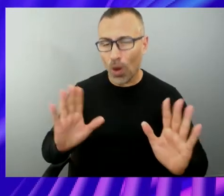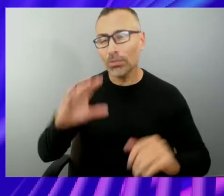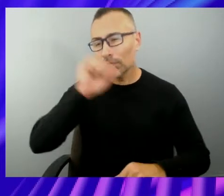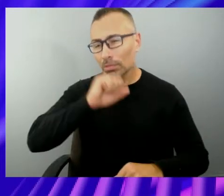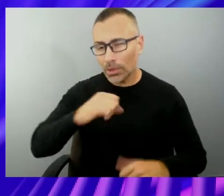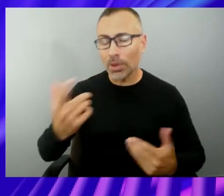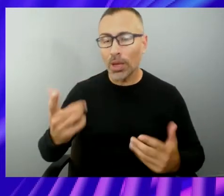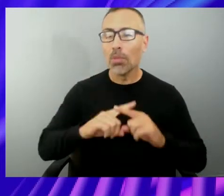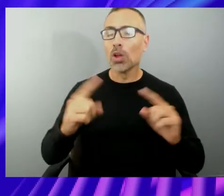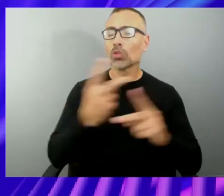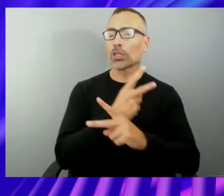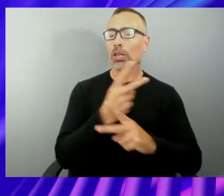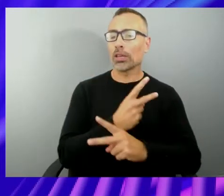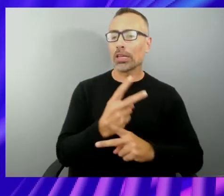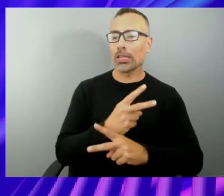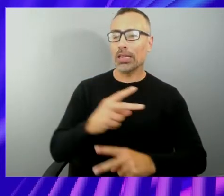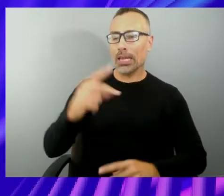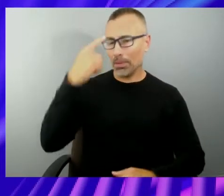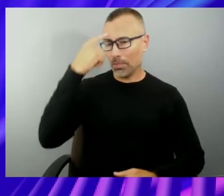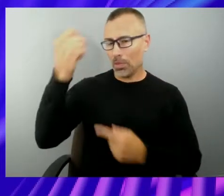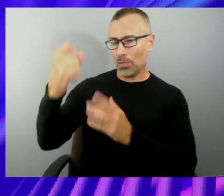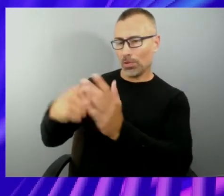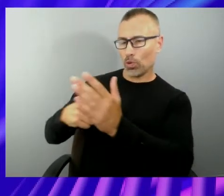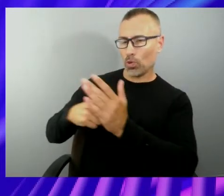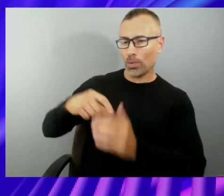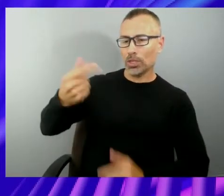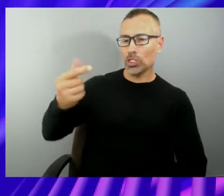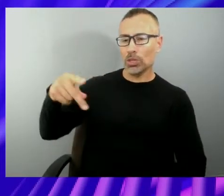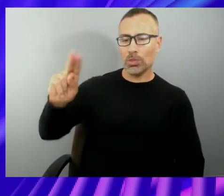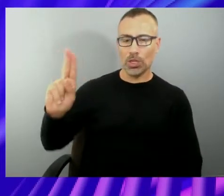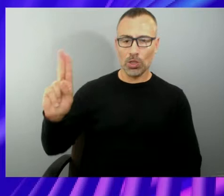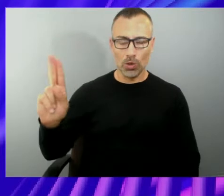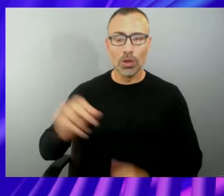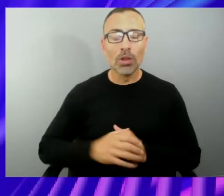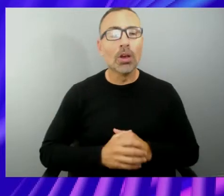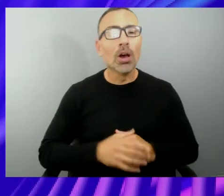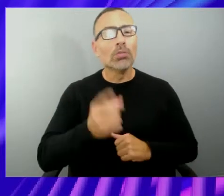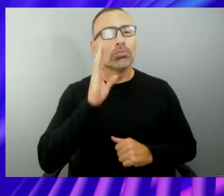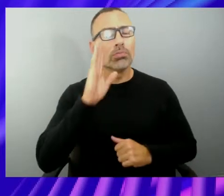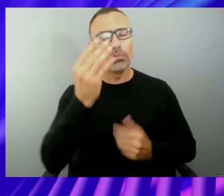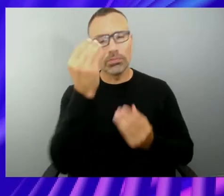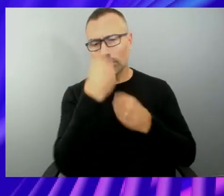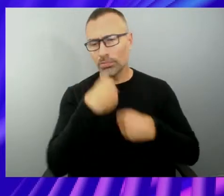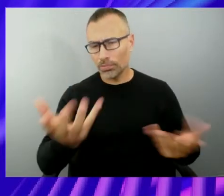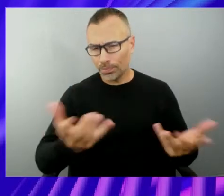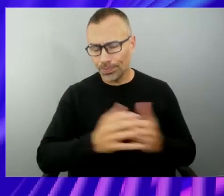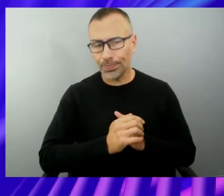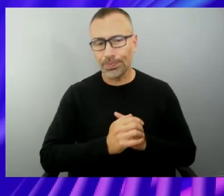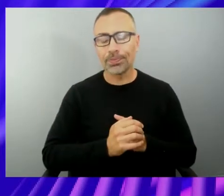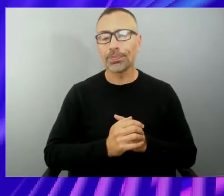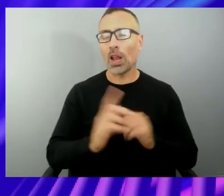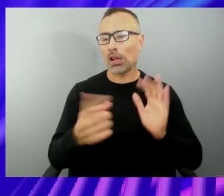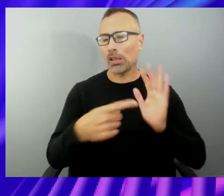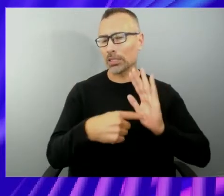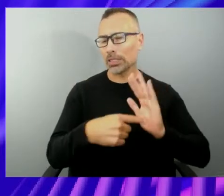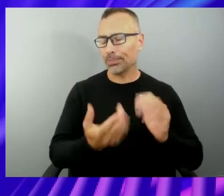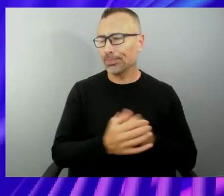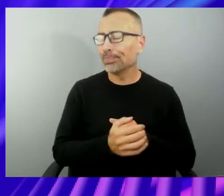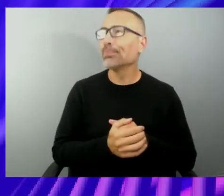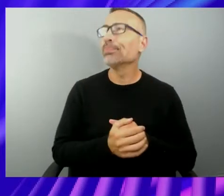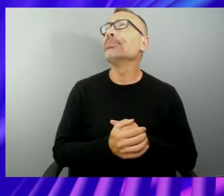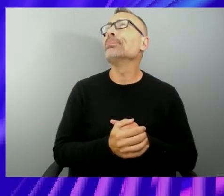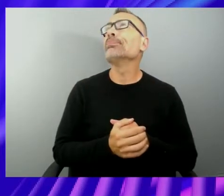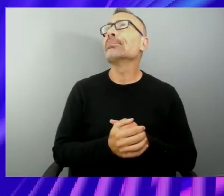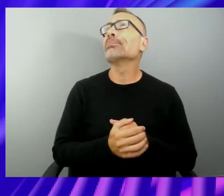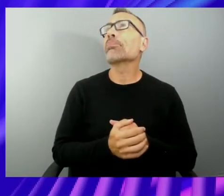memory requirements. And let me share that with you. It's more about, so let's take an example over here. Let's say that we